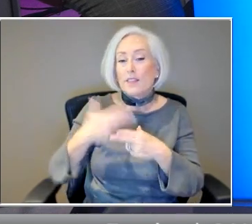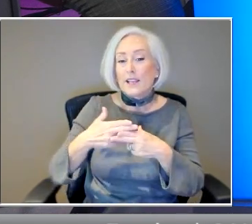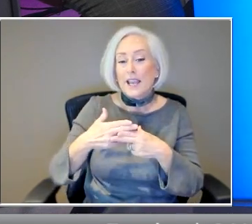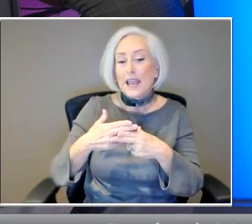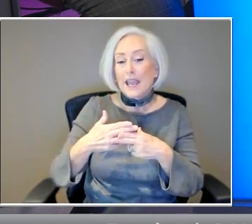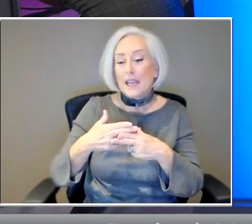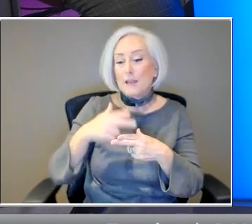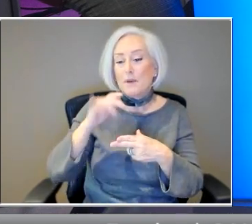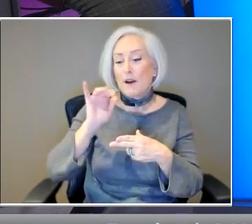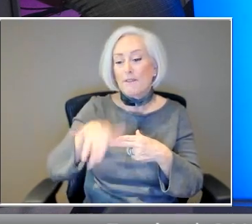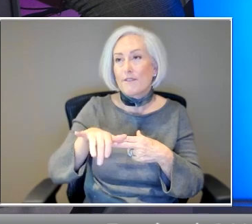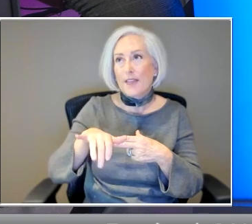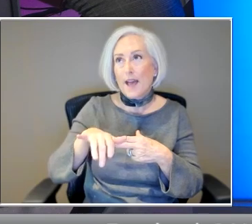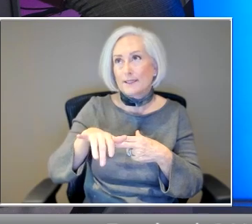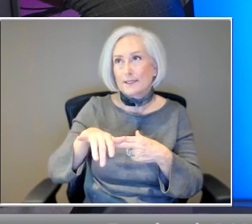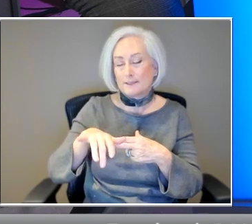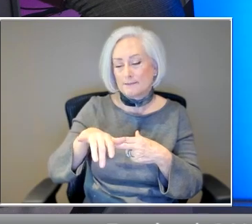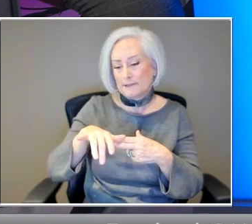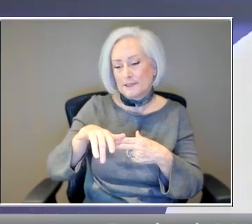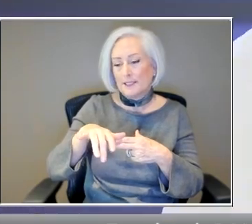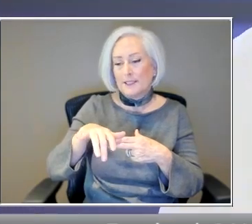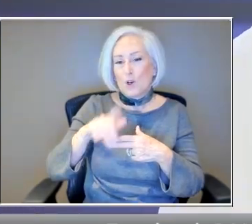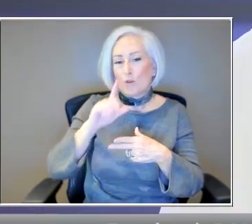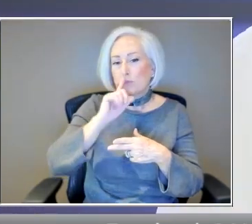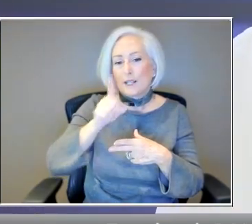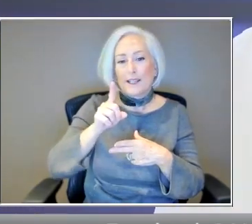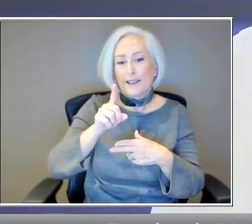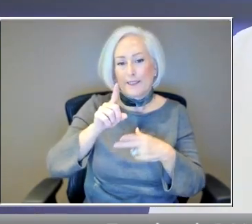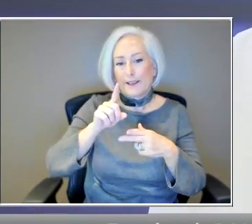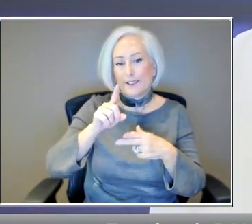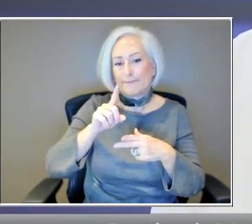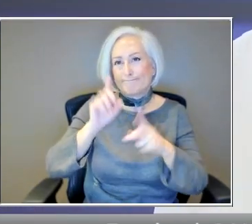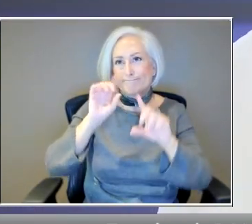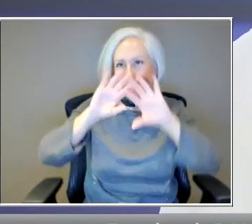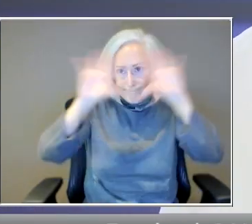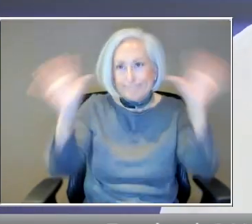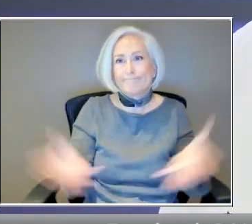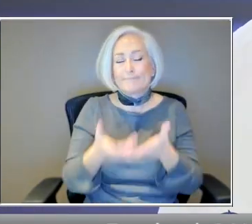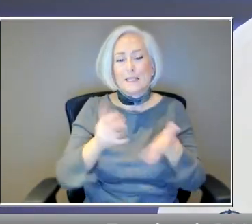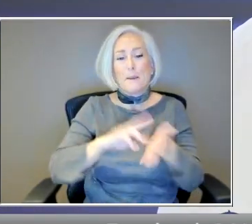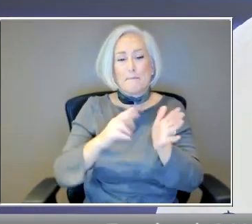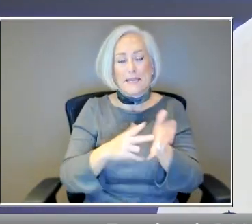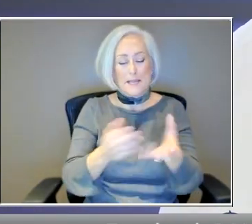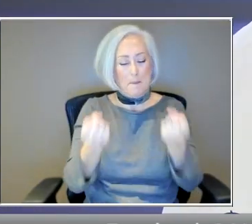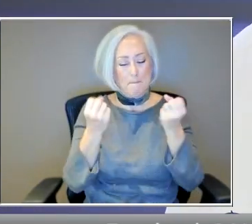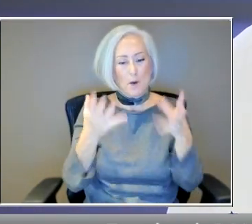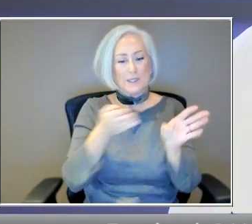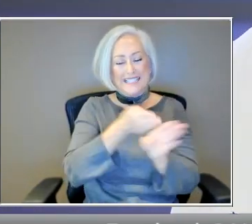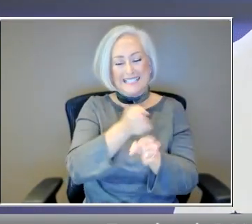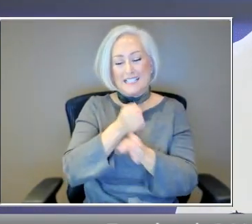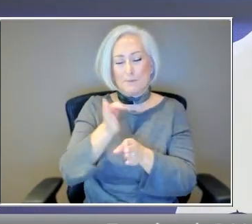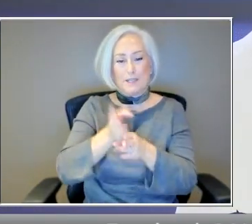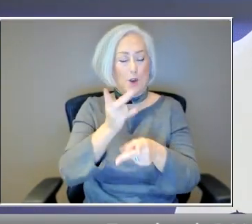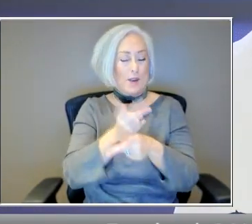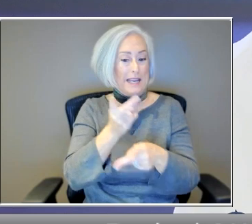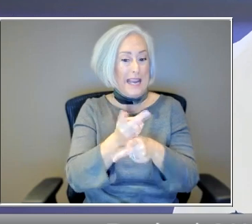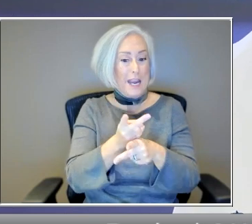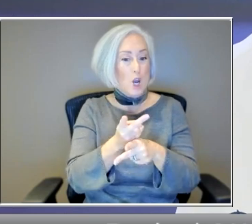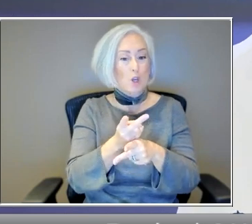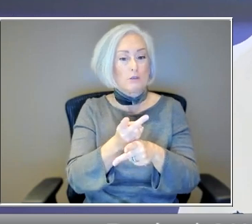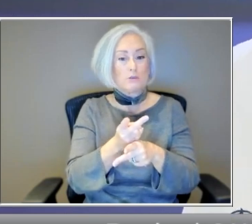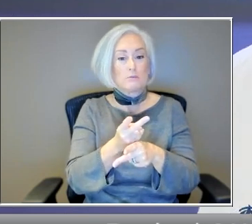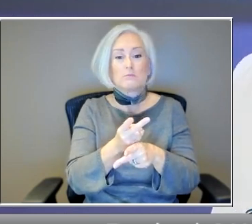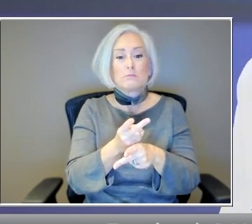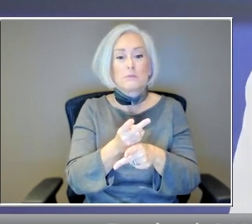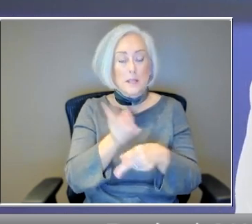in general, but maybe especially in adult congenital heart disease, is what we call multidisciplinary care. Patients need a lot of people and a